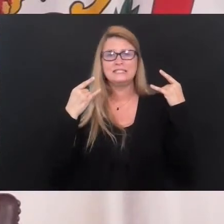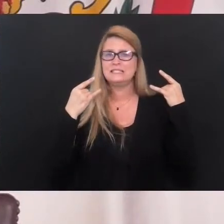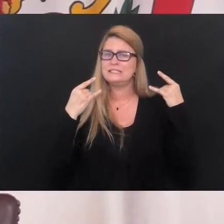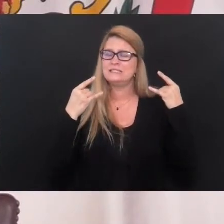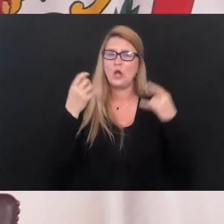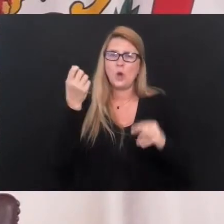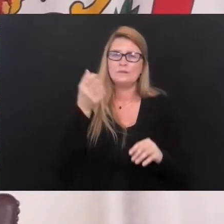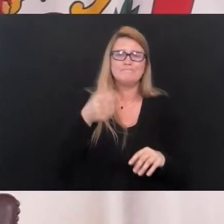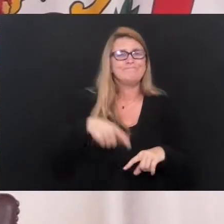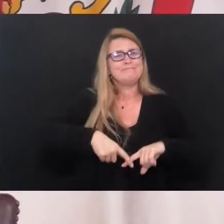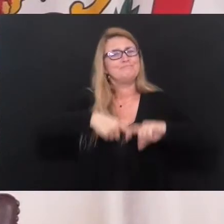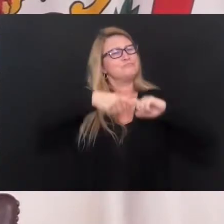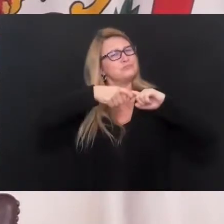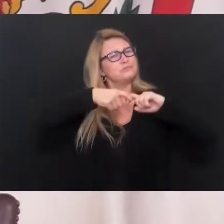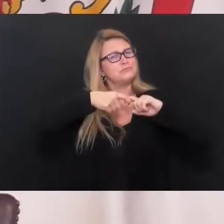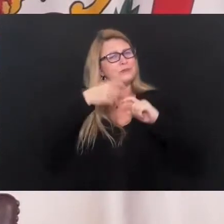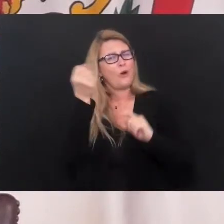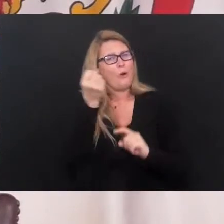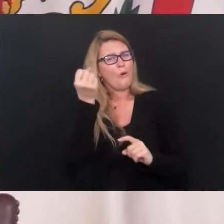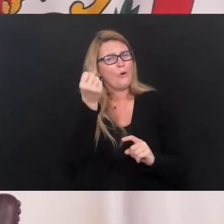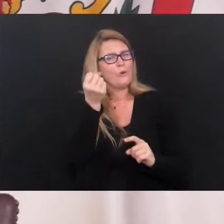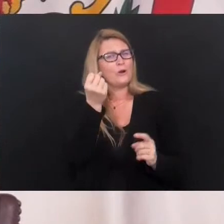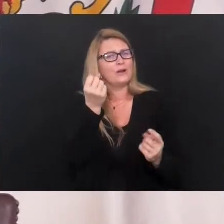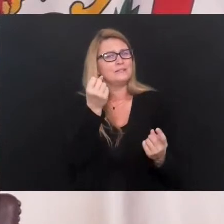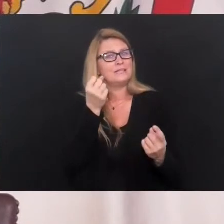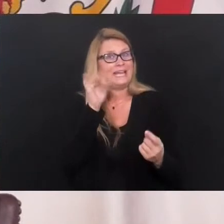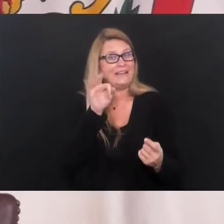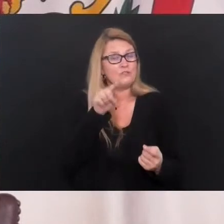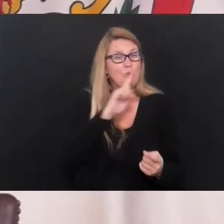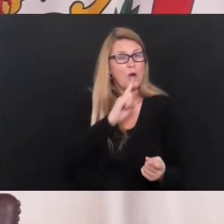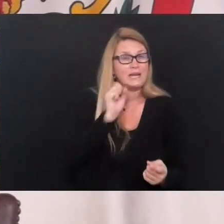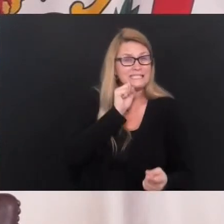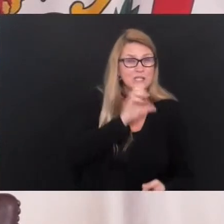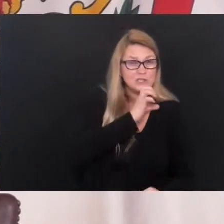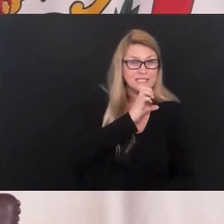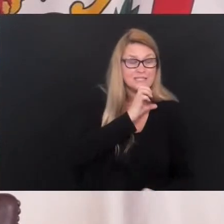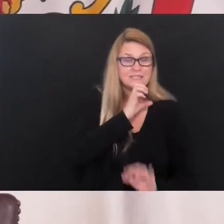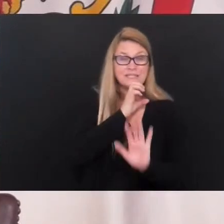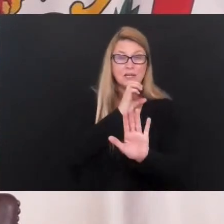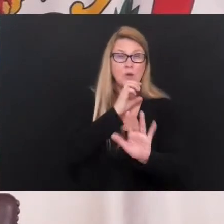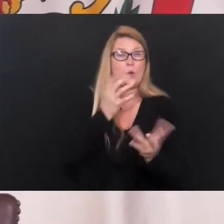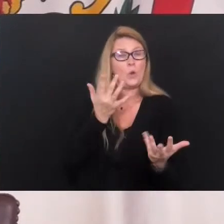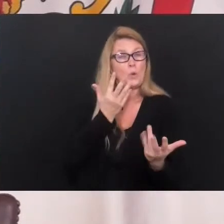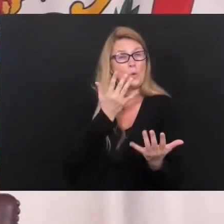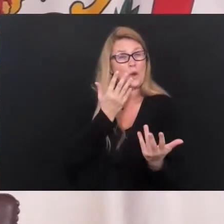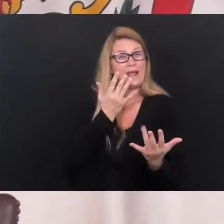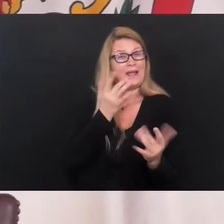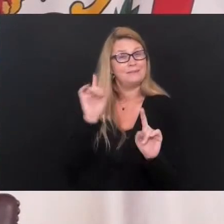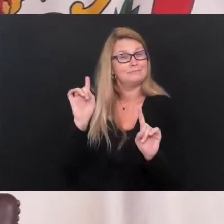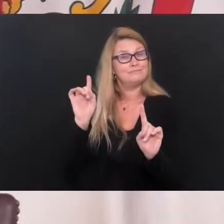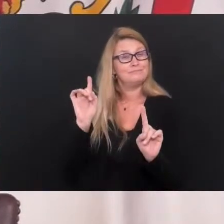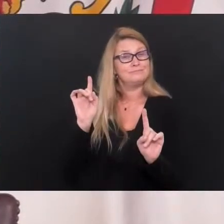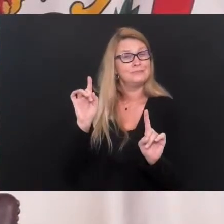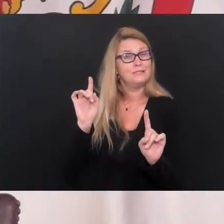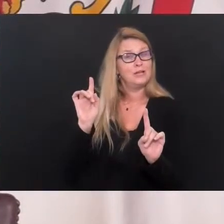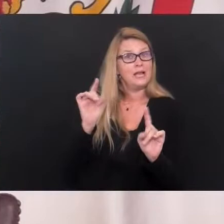little while. If you happen to be one of the elderly and everything, just hold up just a little while. But if you decide to go